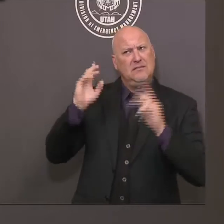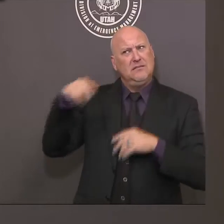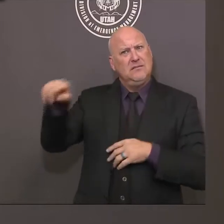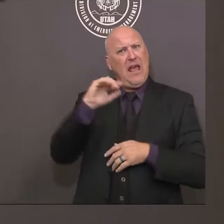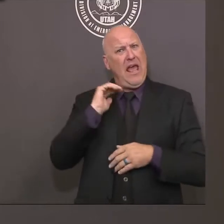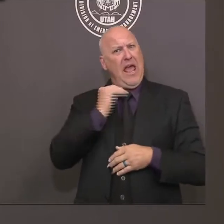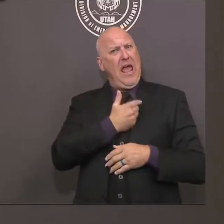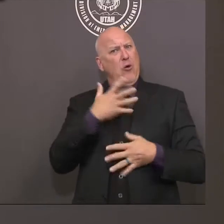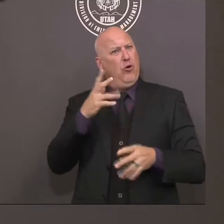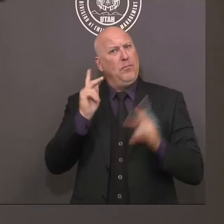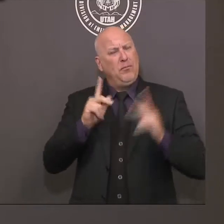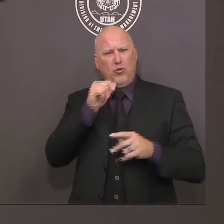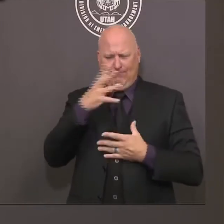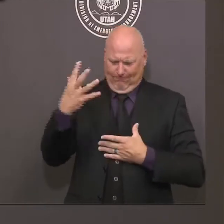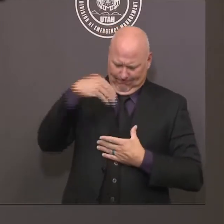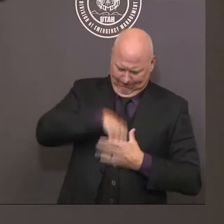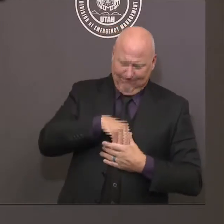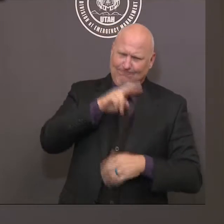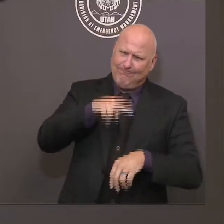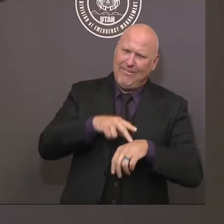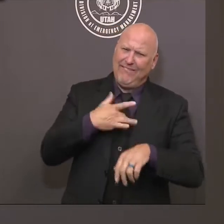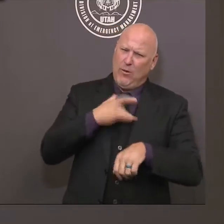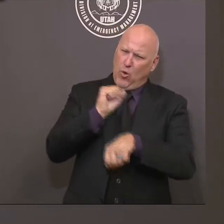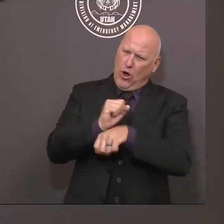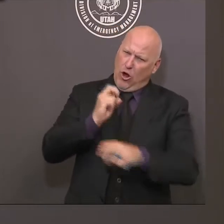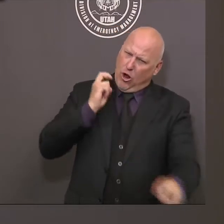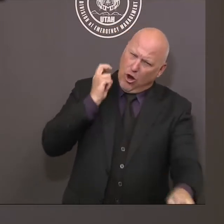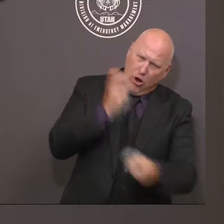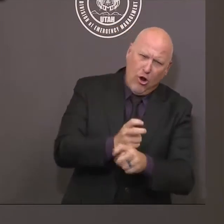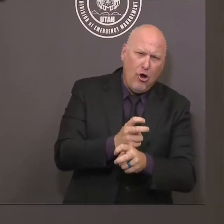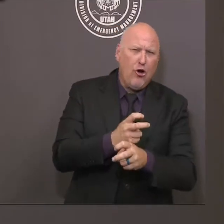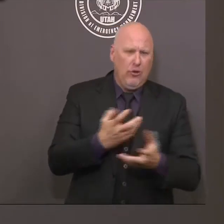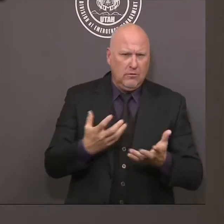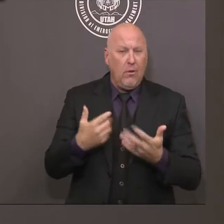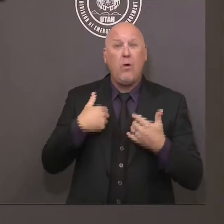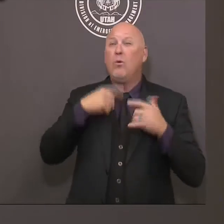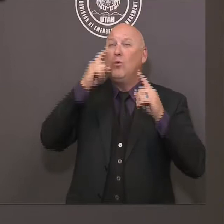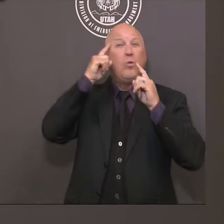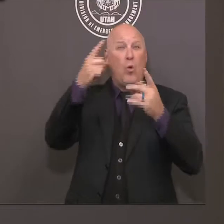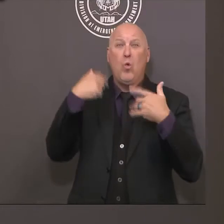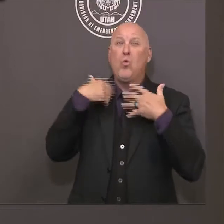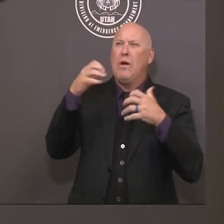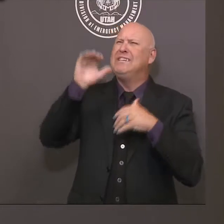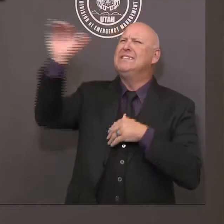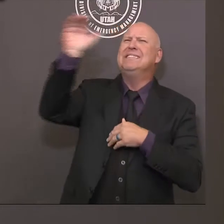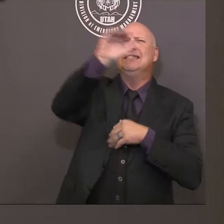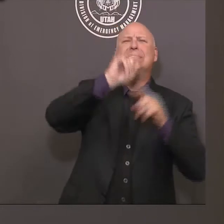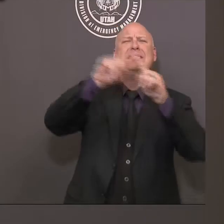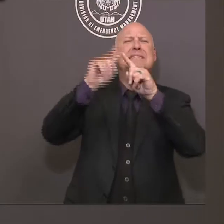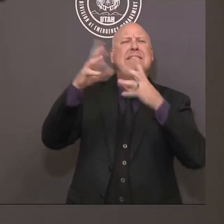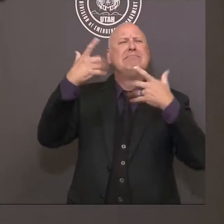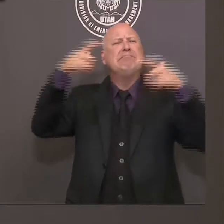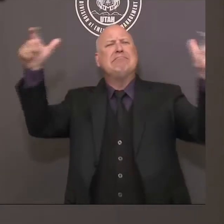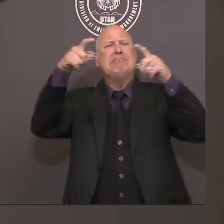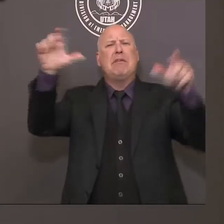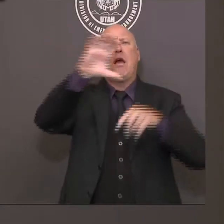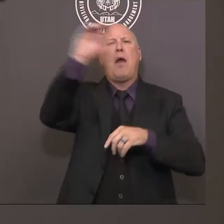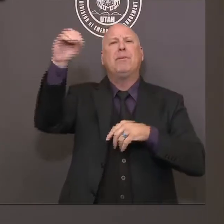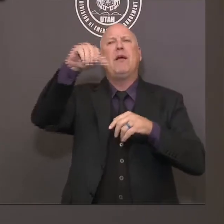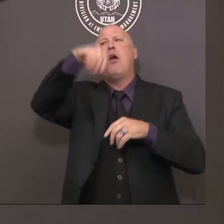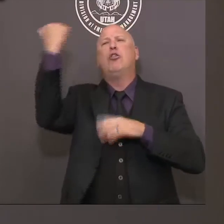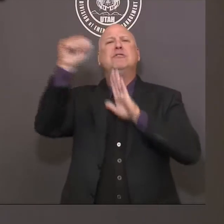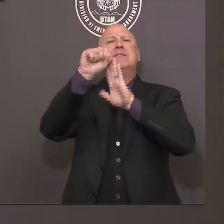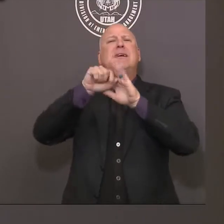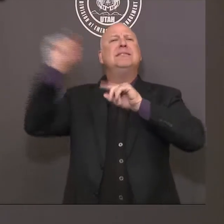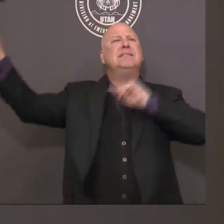as we announce not just baby steps, but big steps in leading Utah together. I appreciate the governor's